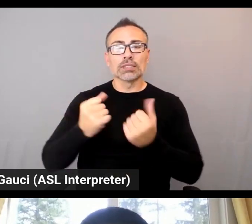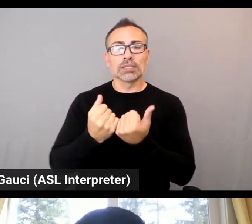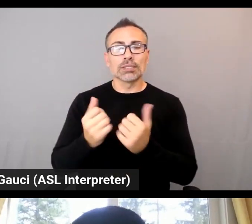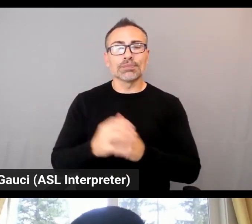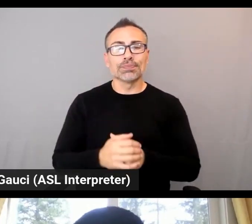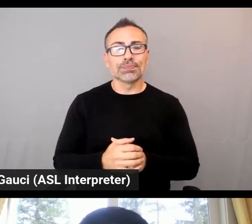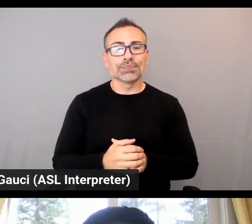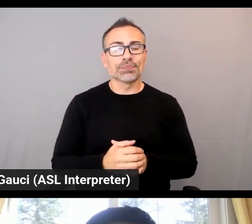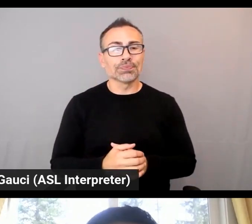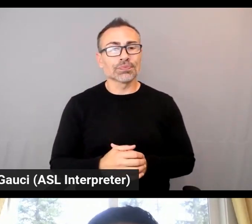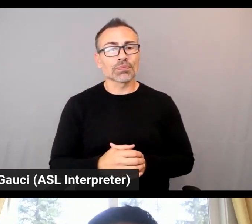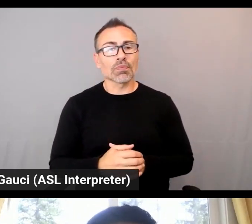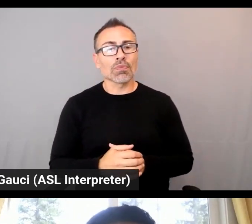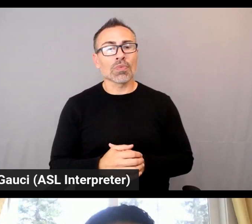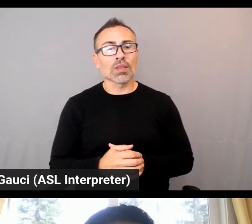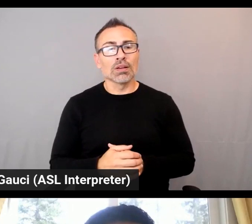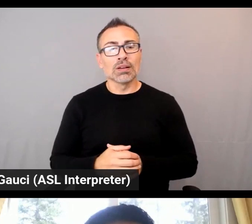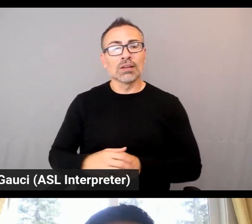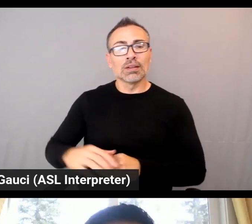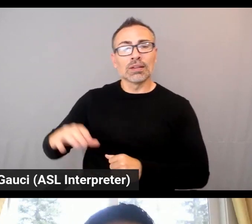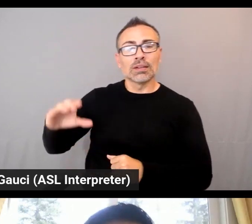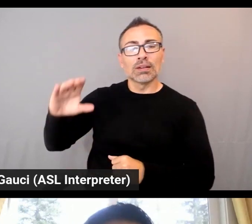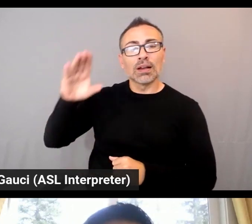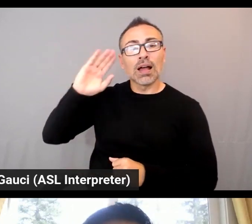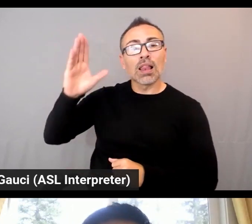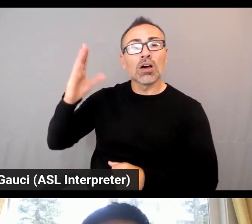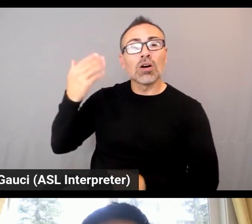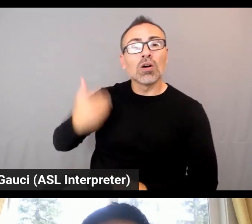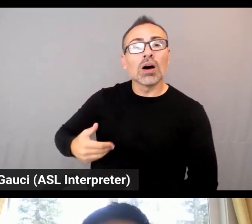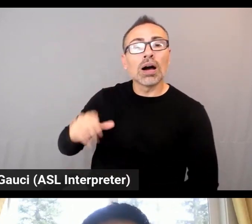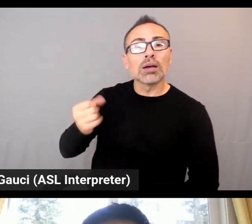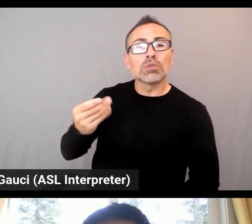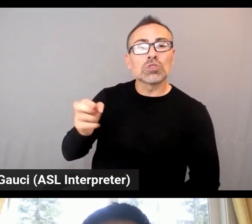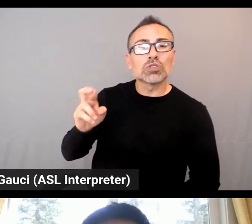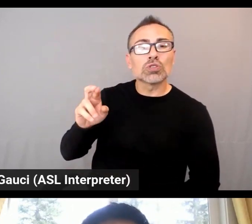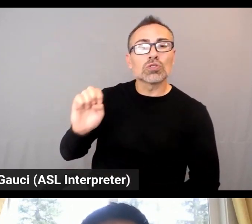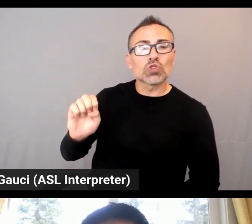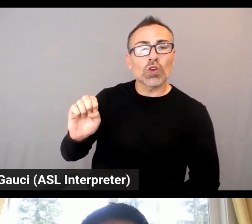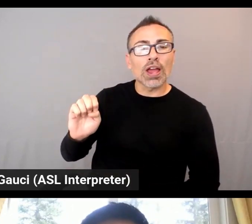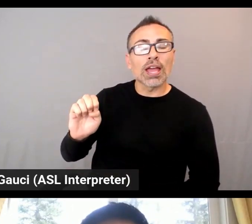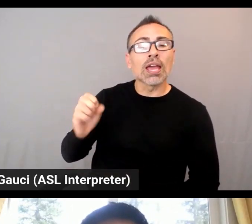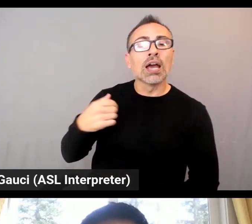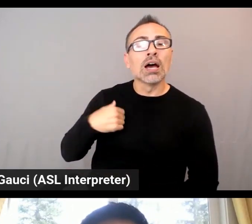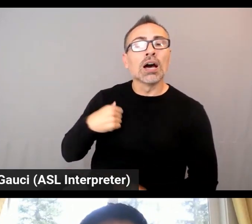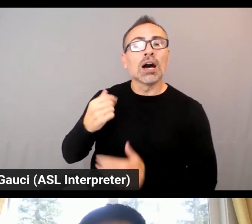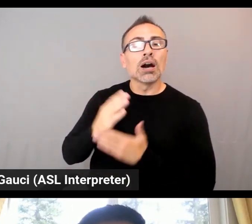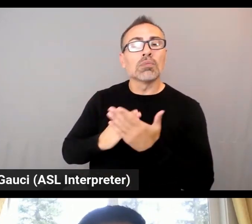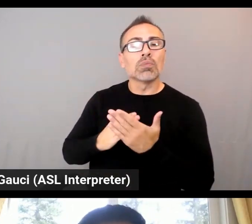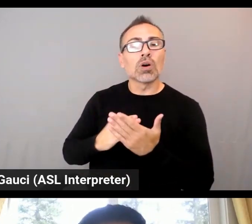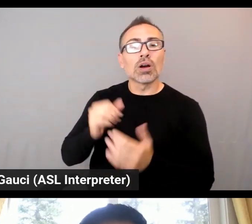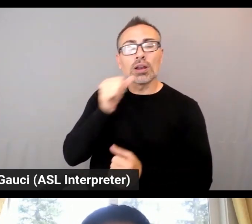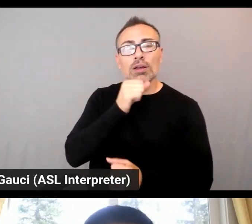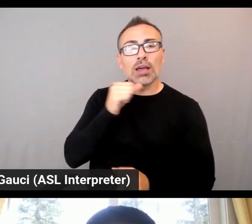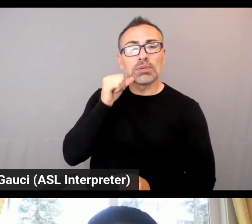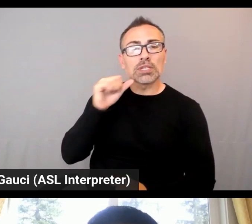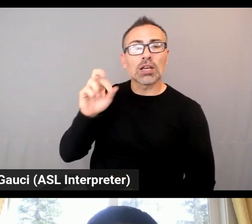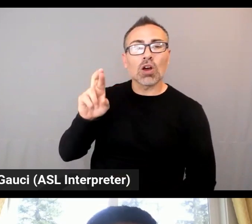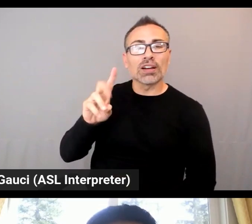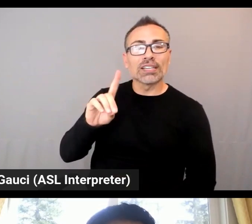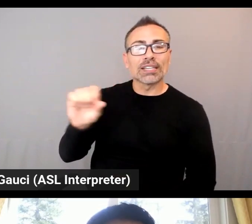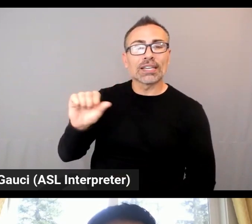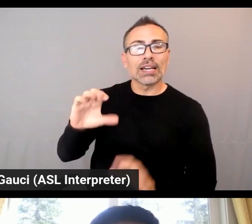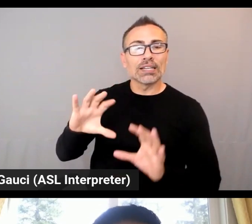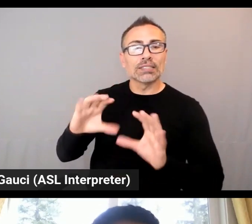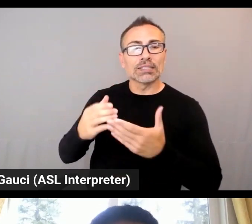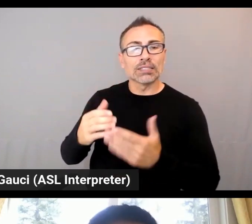I'll go next. Hi, my name is Trey. I am part of Amazon RDS team. RDS